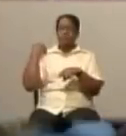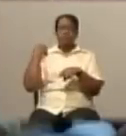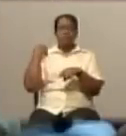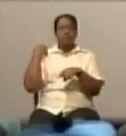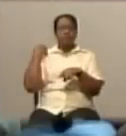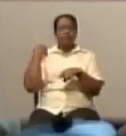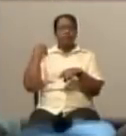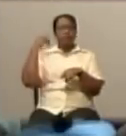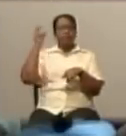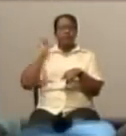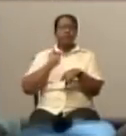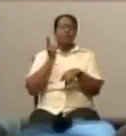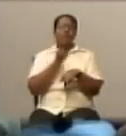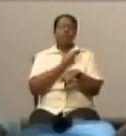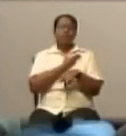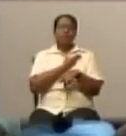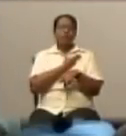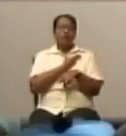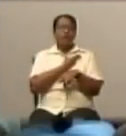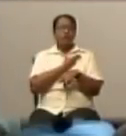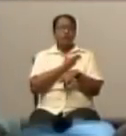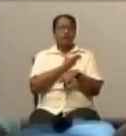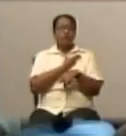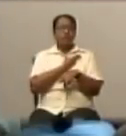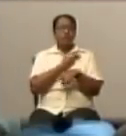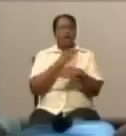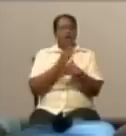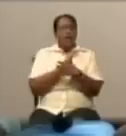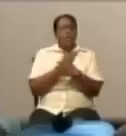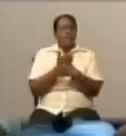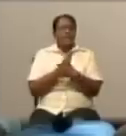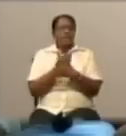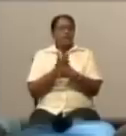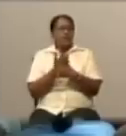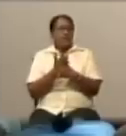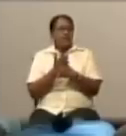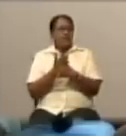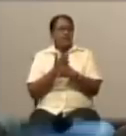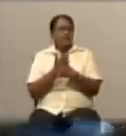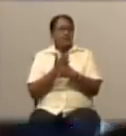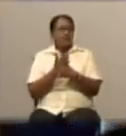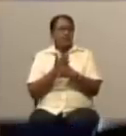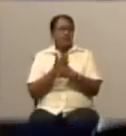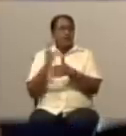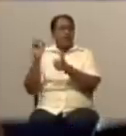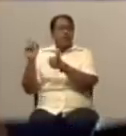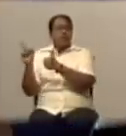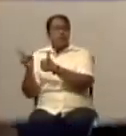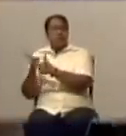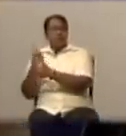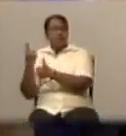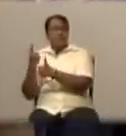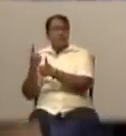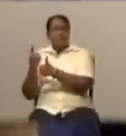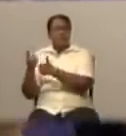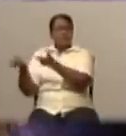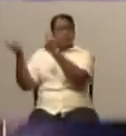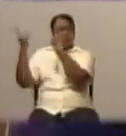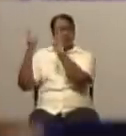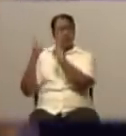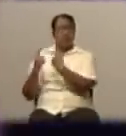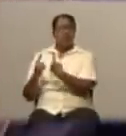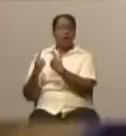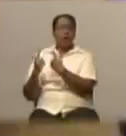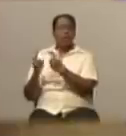living the time, or a time in between the first coming of the Lord in